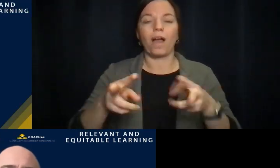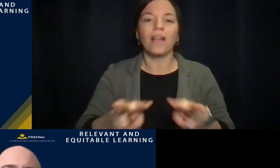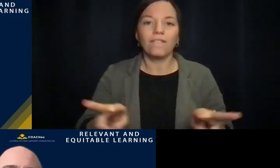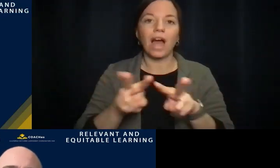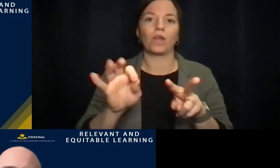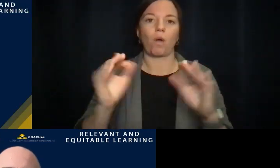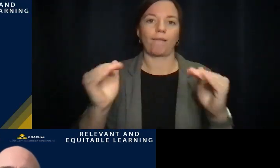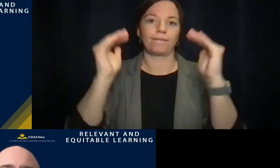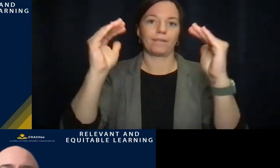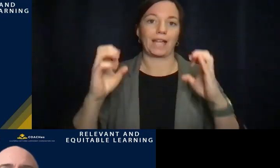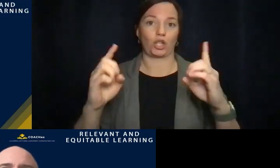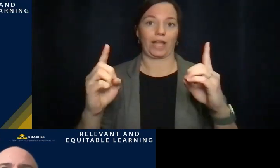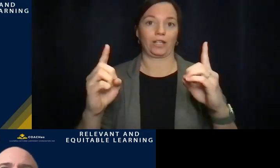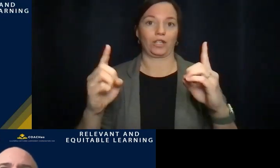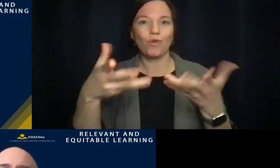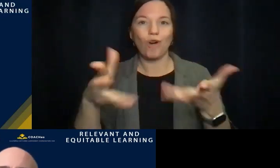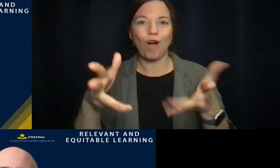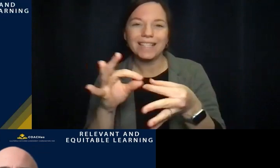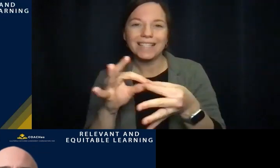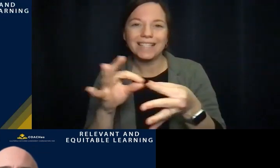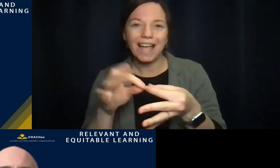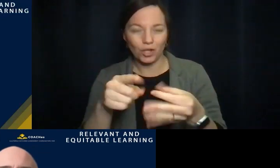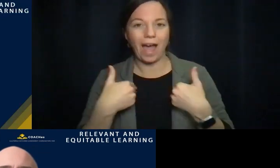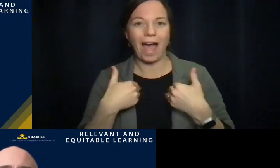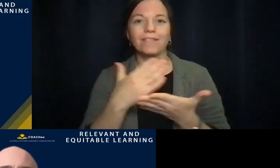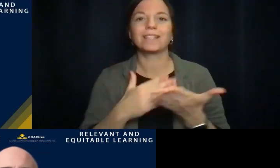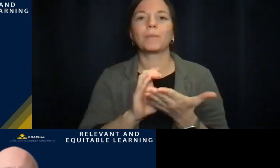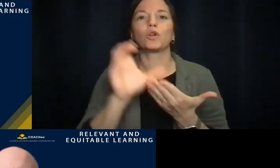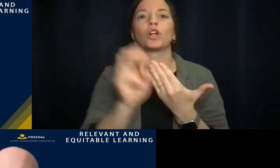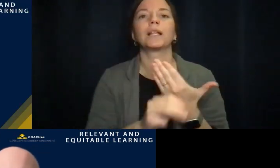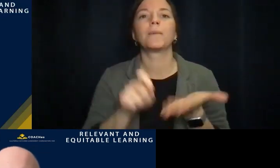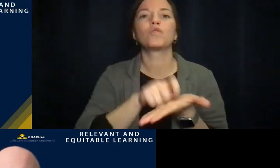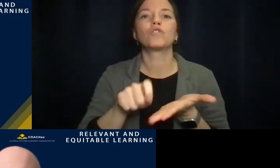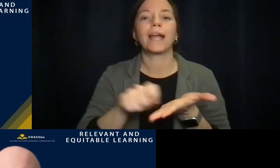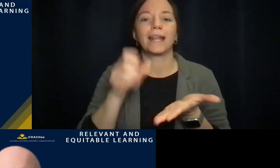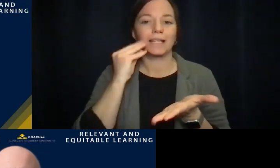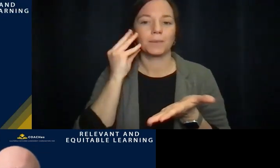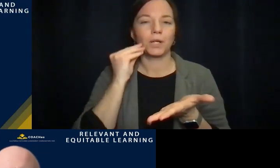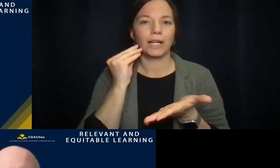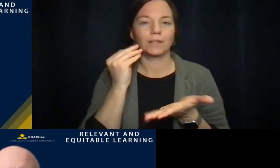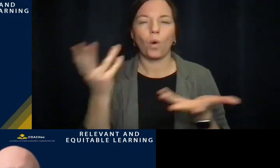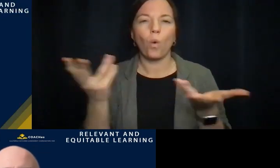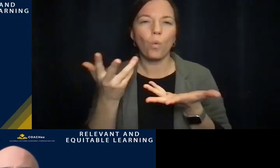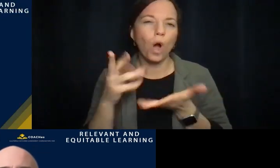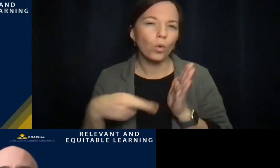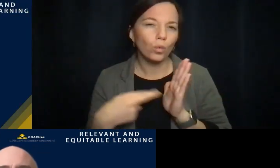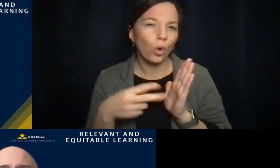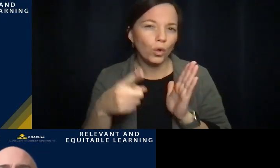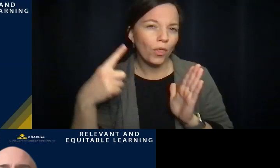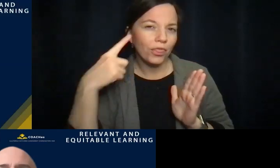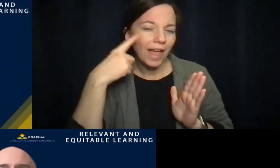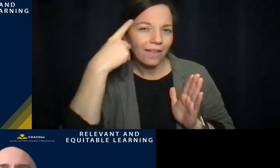education. And you already said that you have some curriculum writing experience. What role do you think in